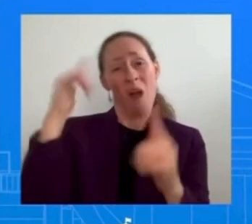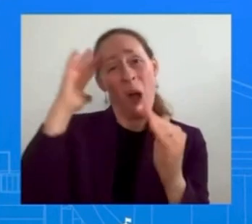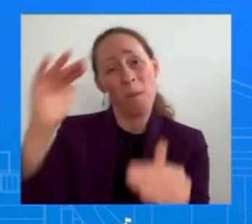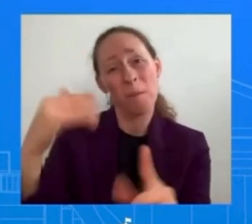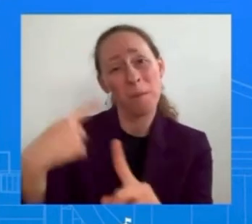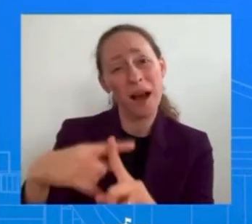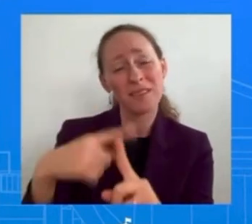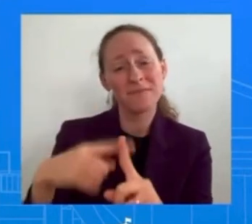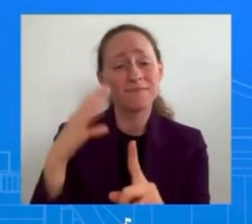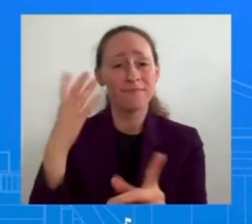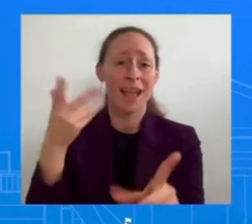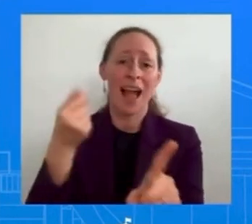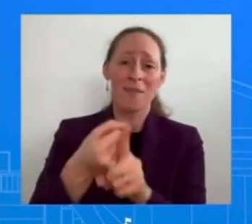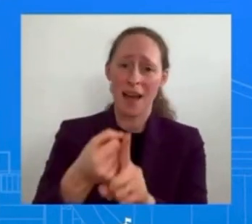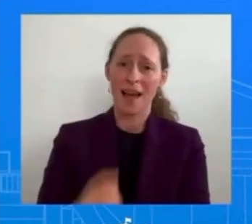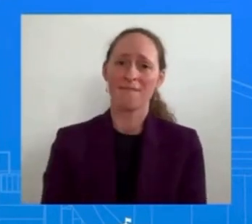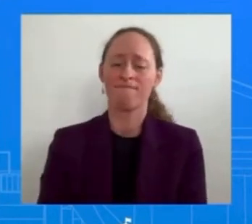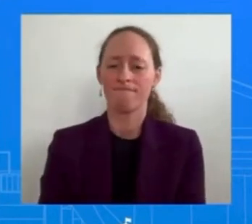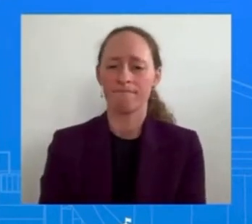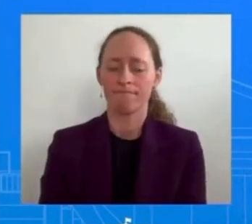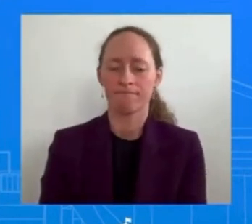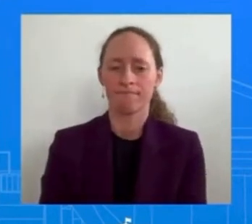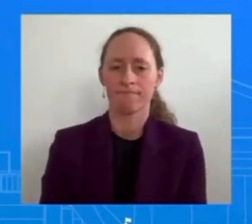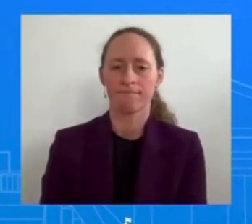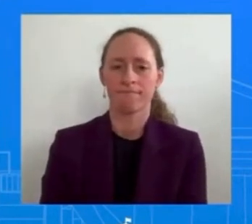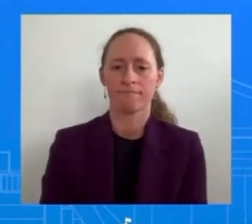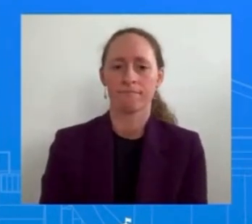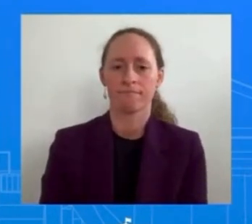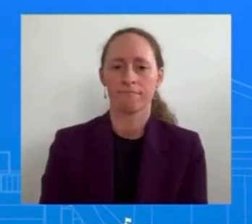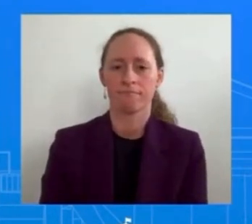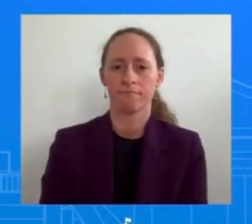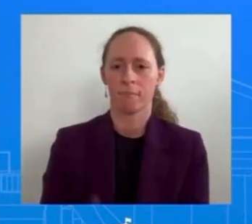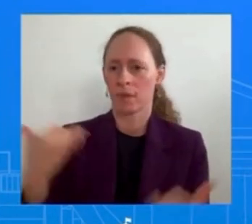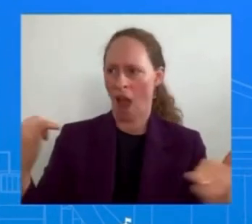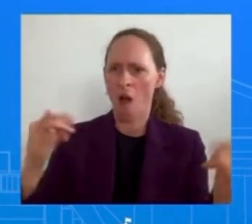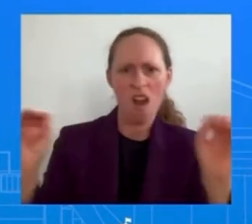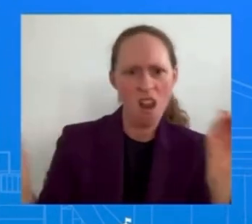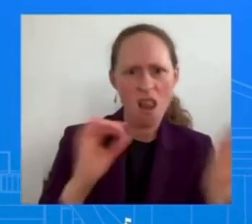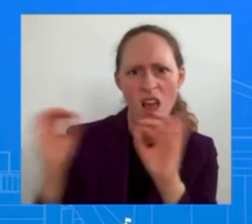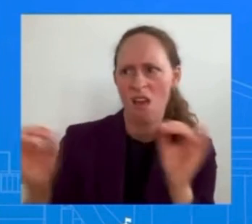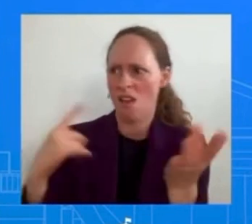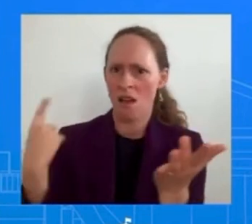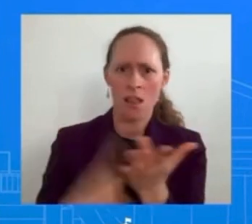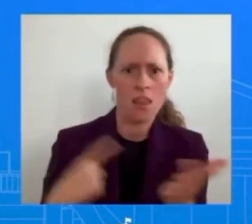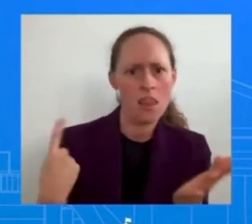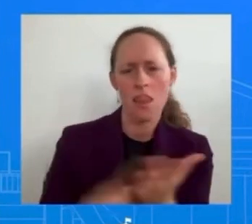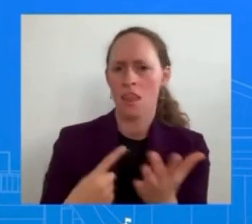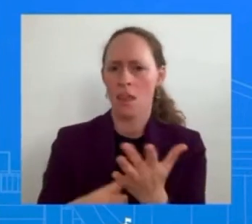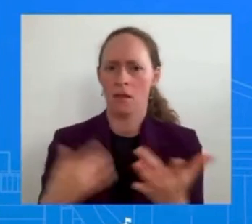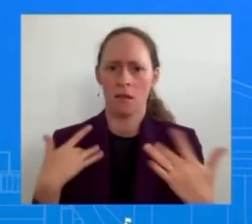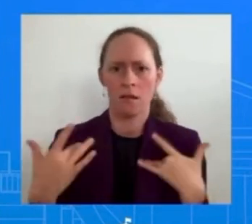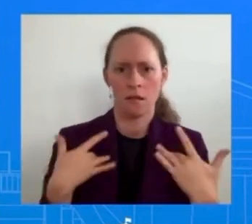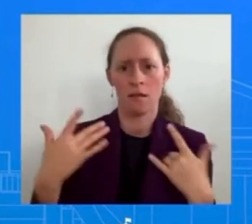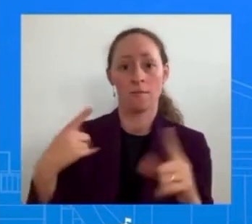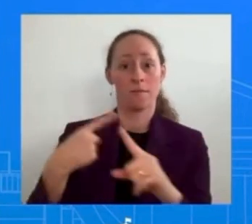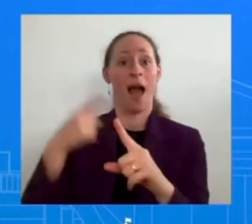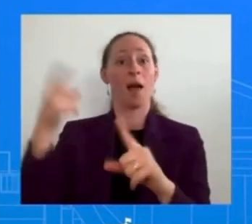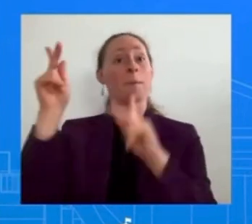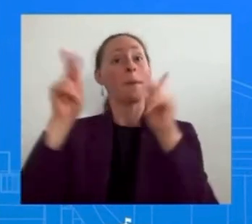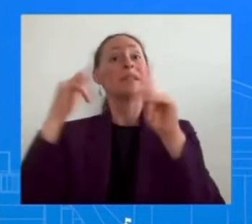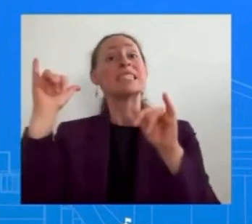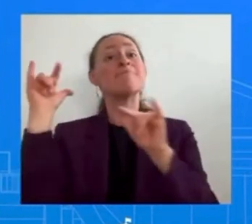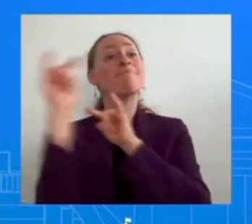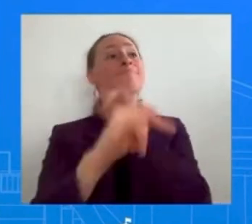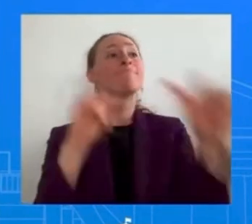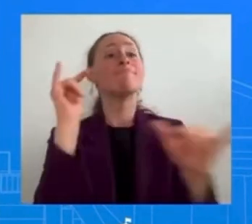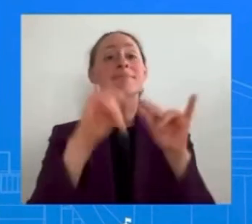state and local leaders about the role of tourism, that whether it should be still allowed to be ongoing, the appropriateness of tourism in the community there